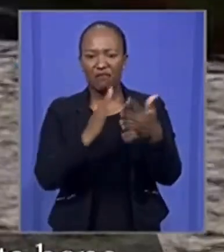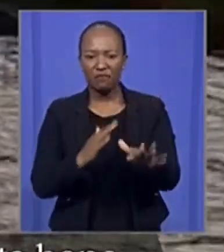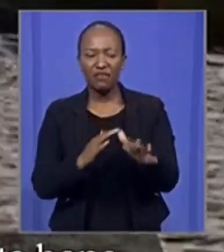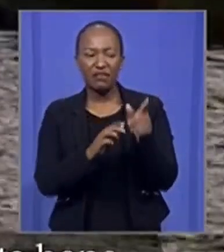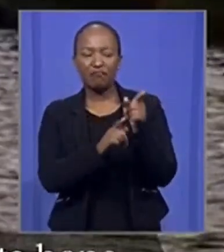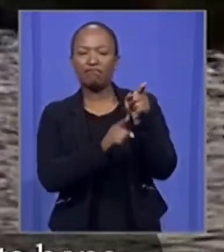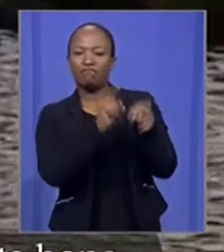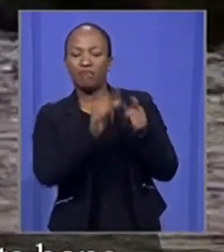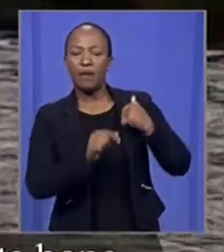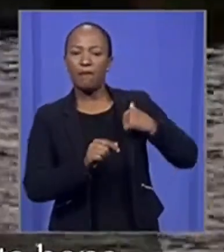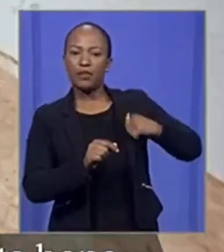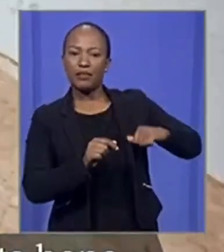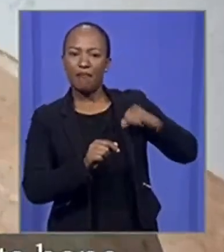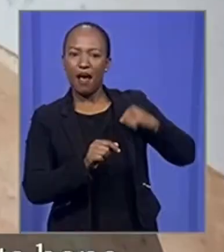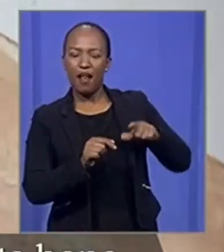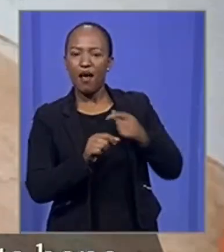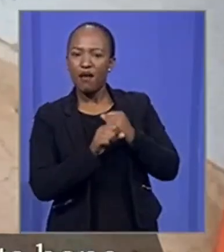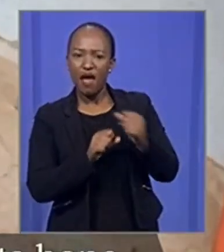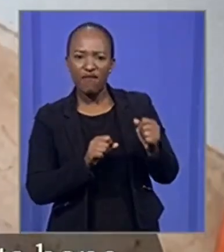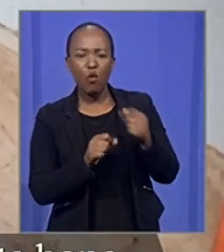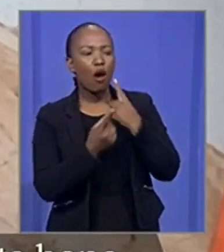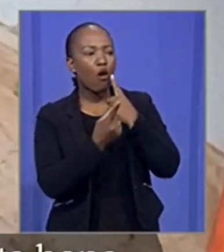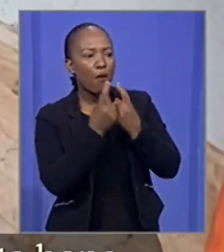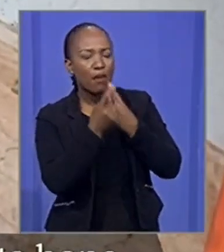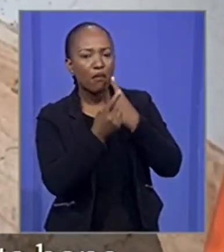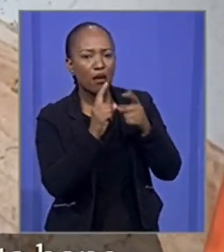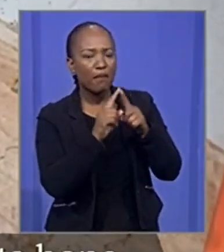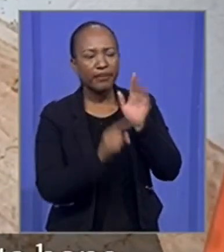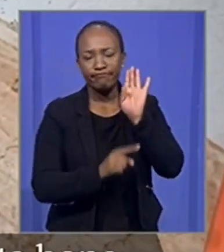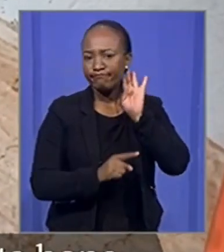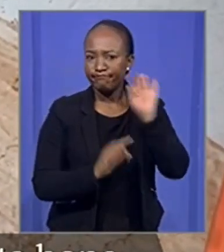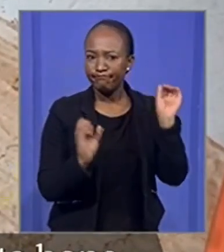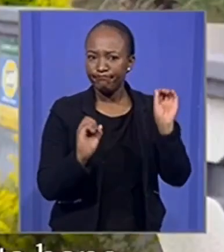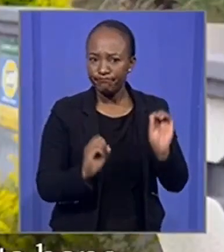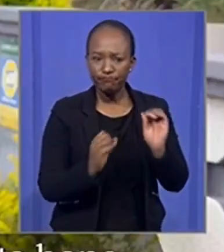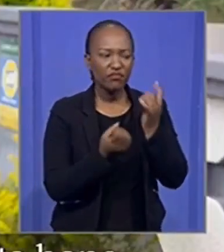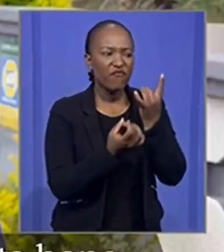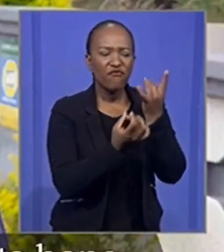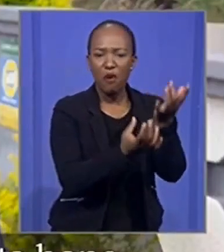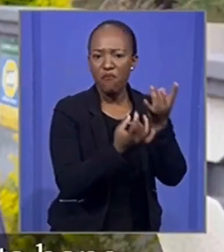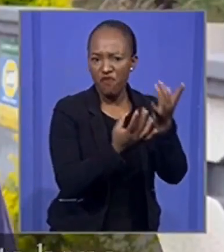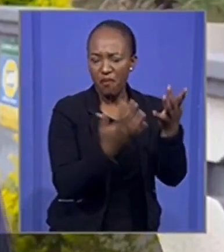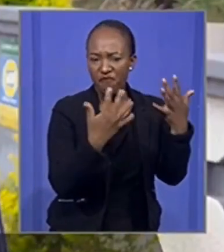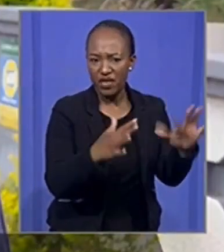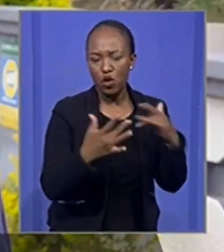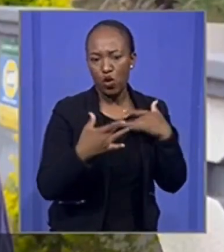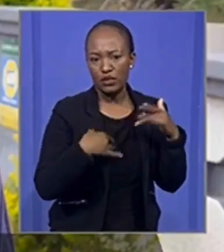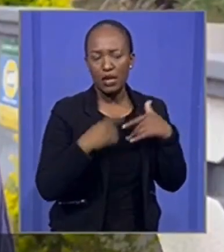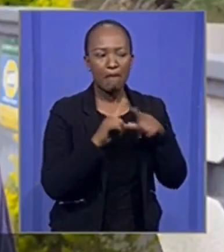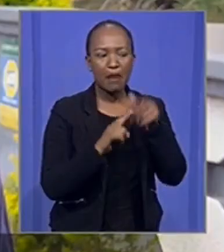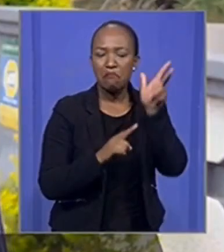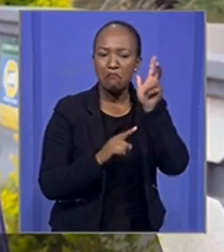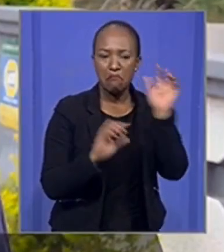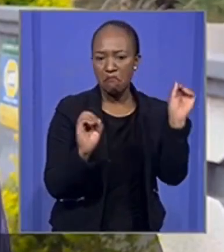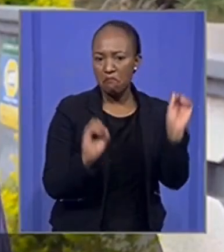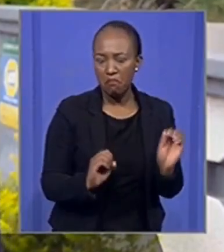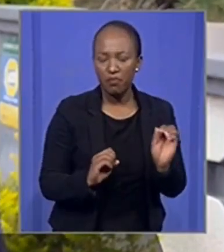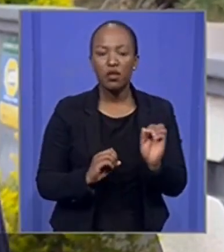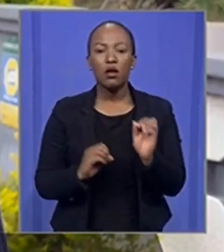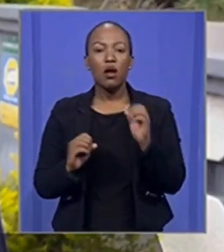ka go se sekegele dilo tša bona tsebe ka ge ile kgale ba bega bothata bjo masepala a o riele selo e re ba botša ka tsela